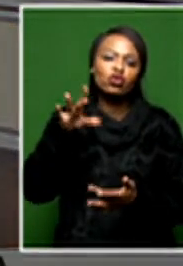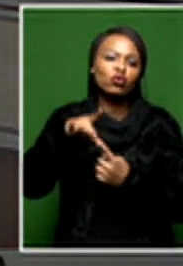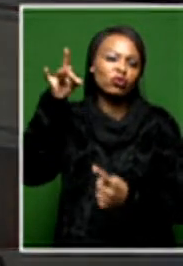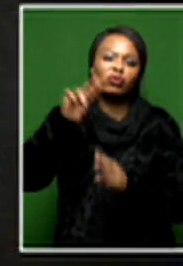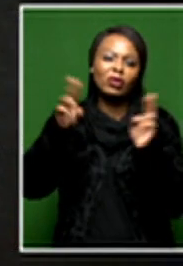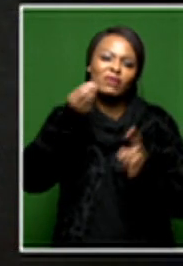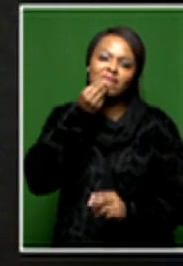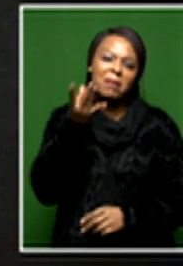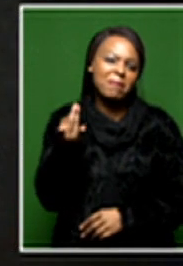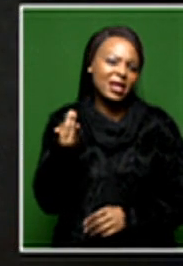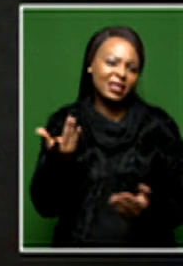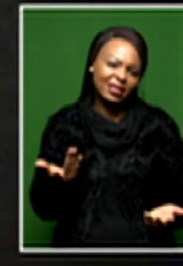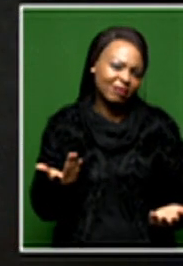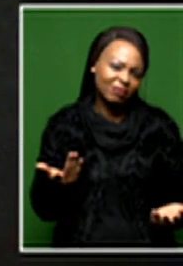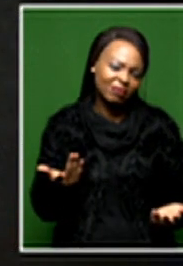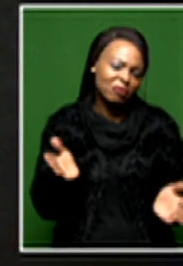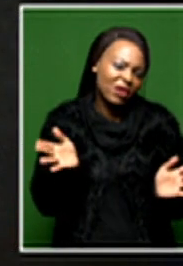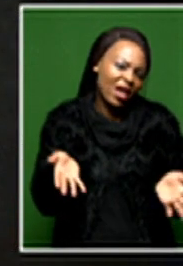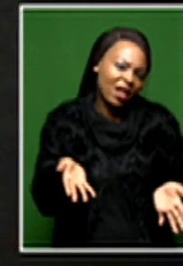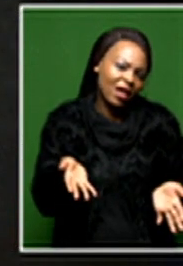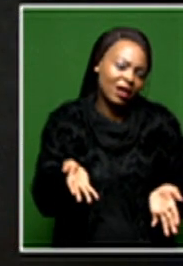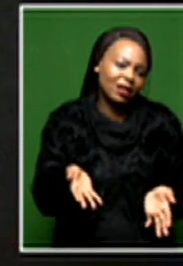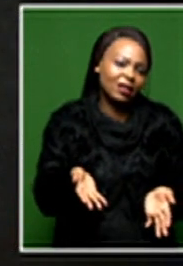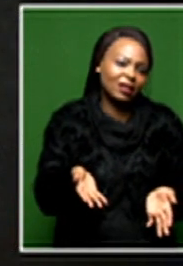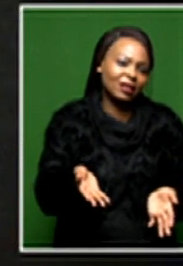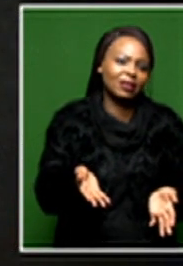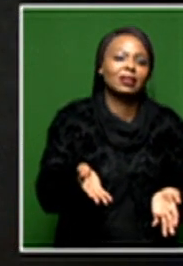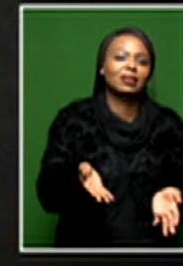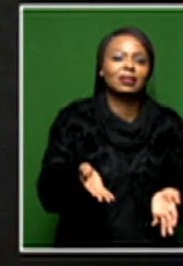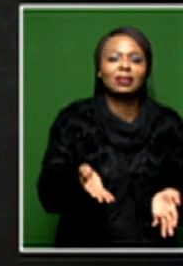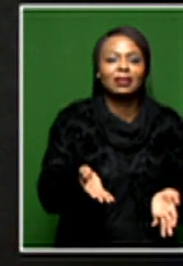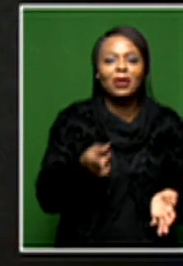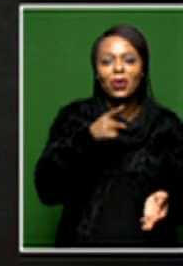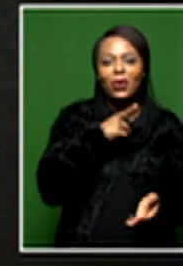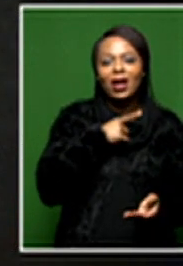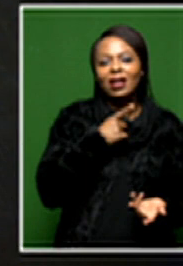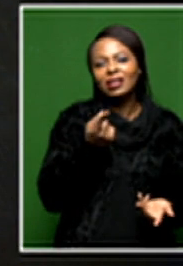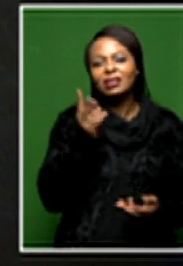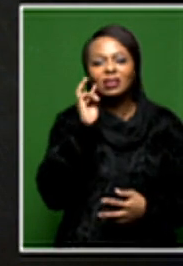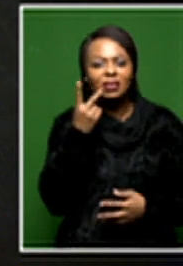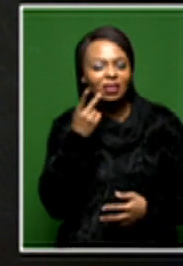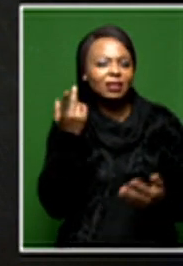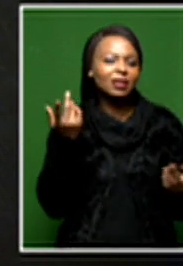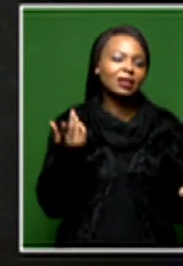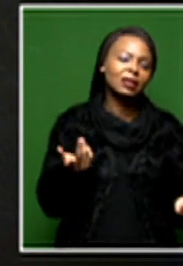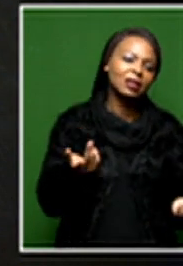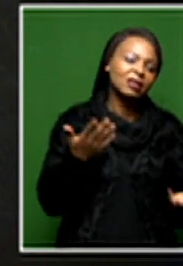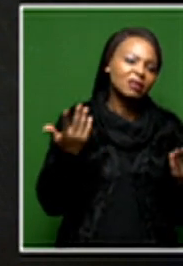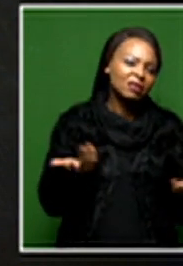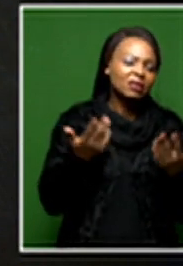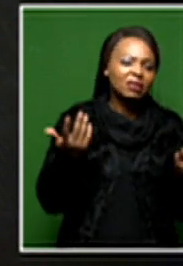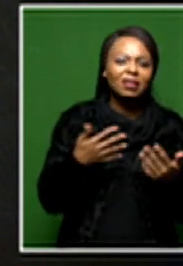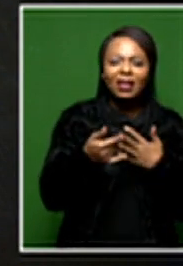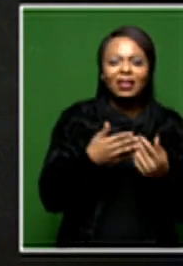and a true militant vegetarian or vegan. I think it's